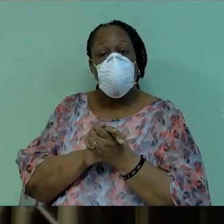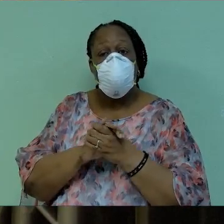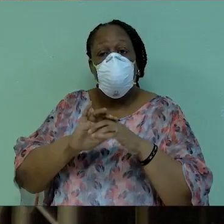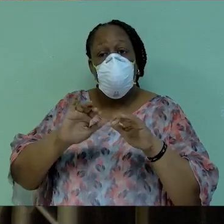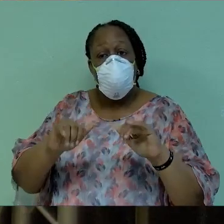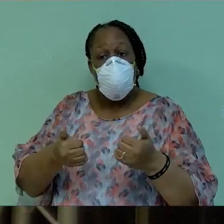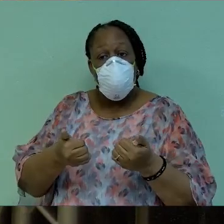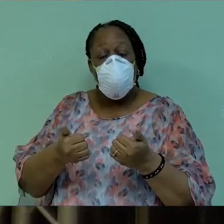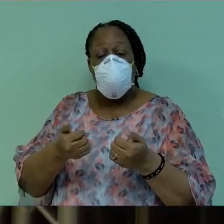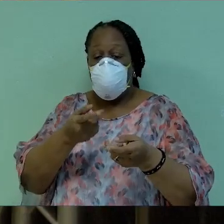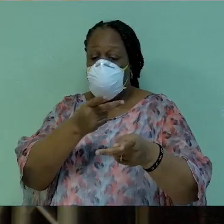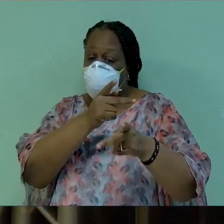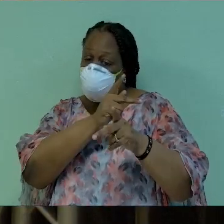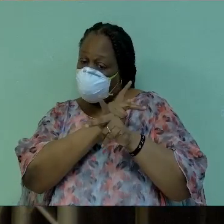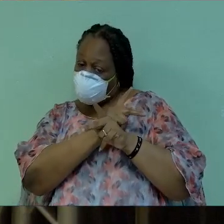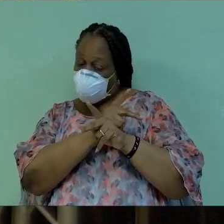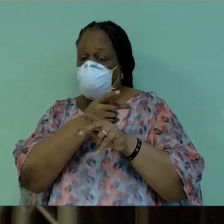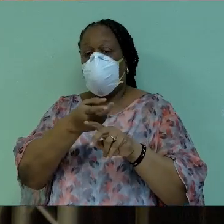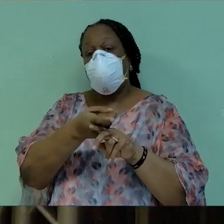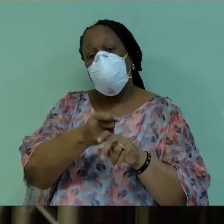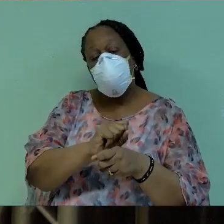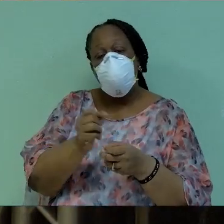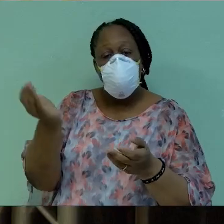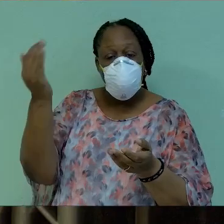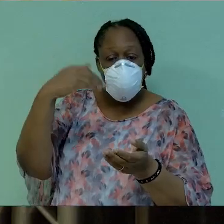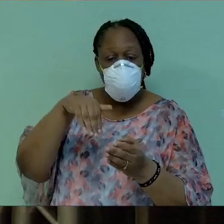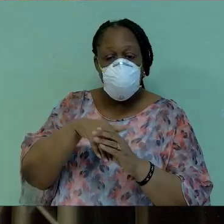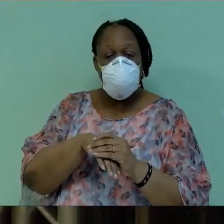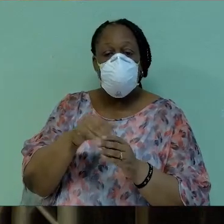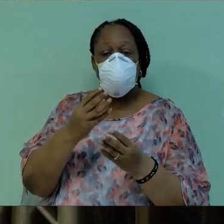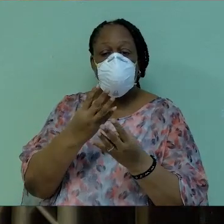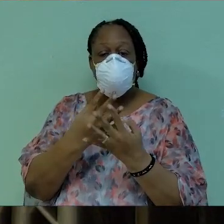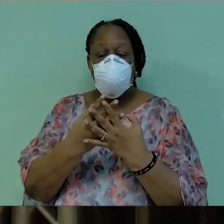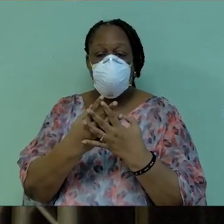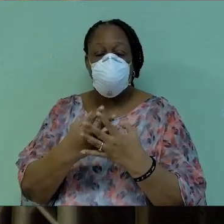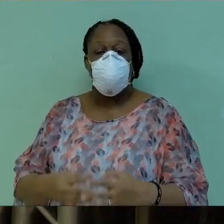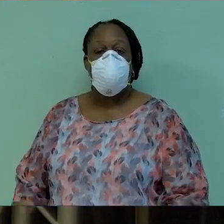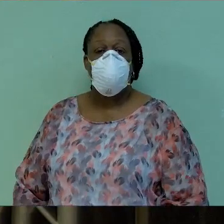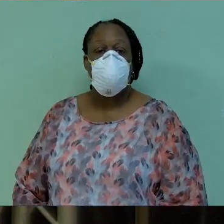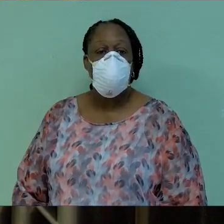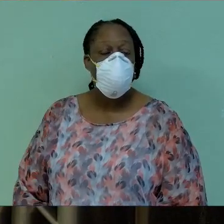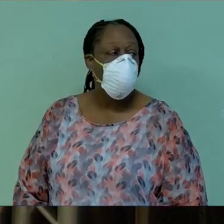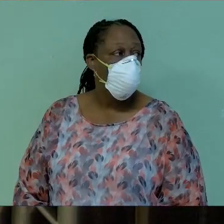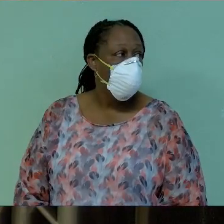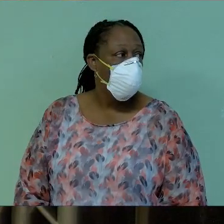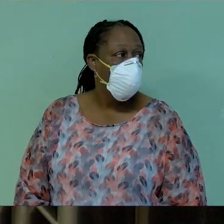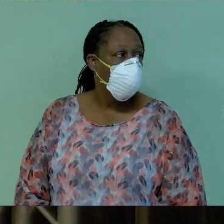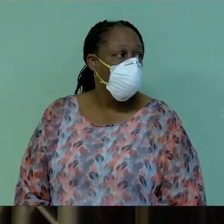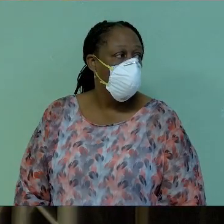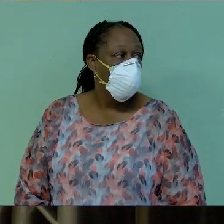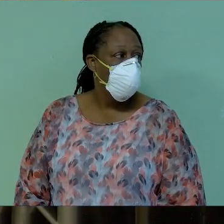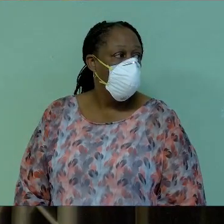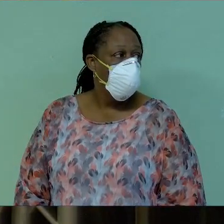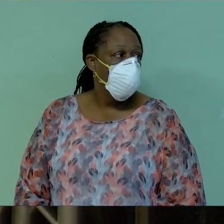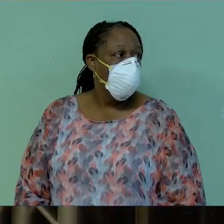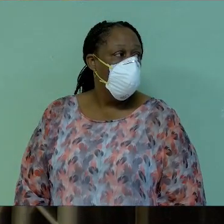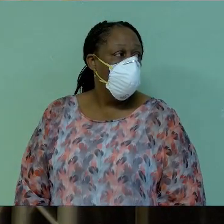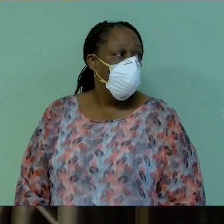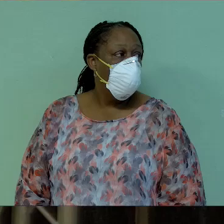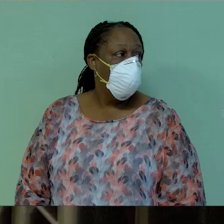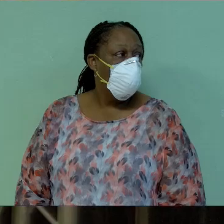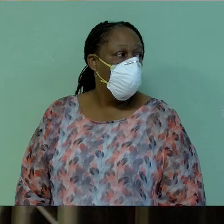to prevent the virus from being transmitted into Her Majesty's Prison. We also